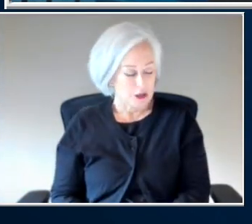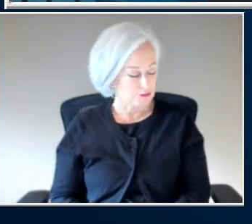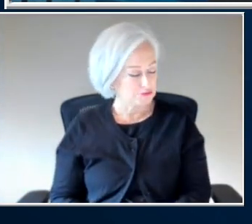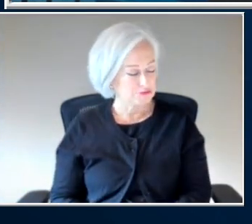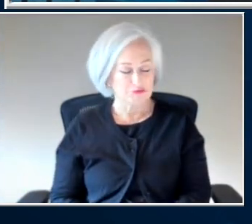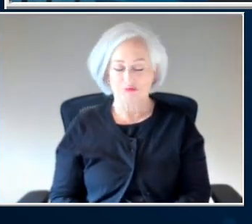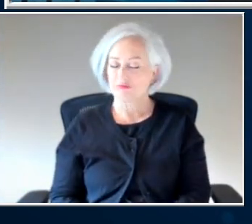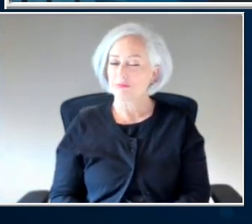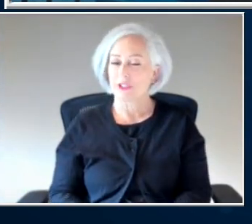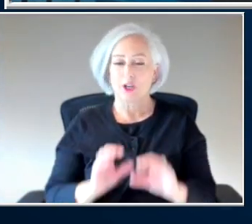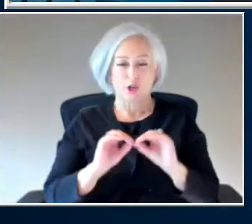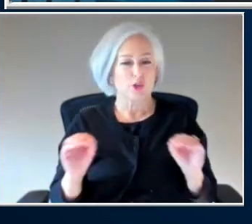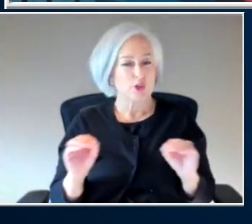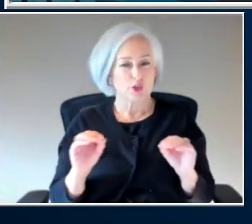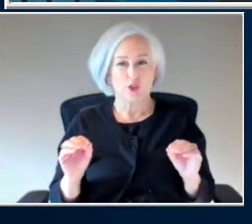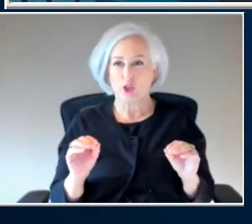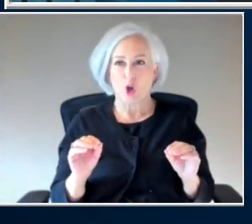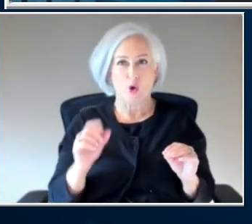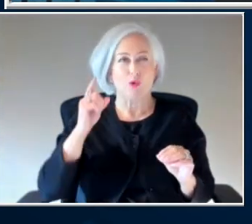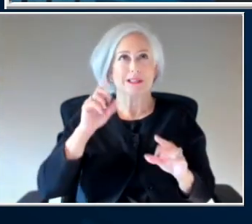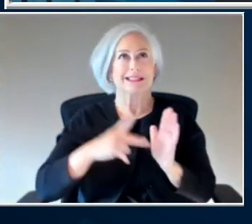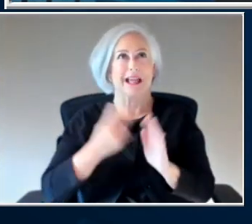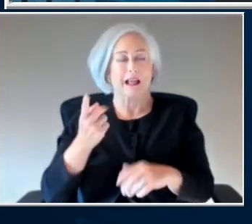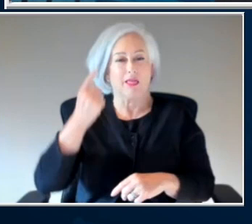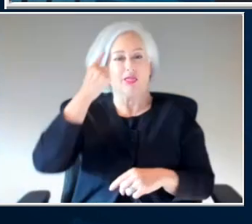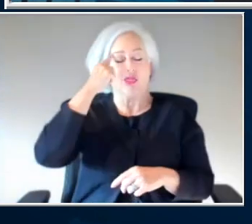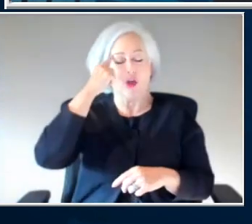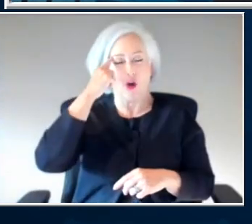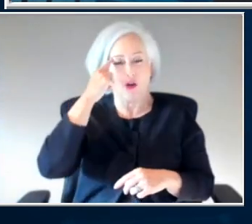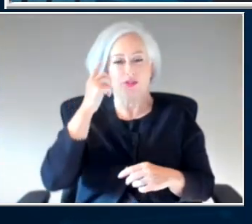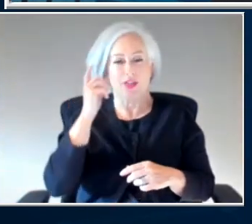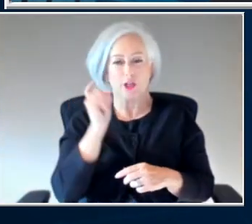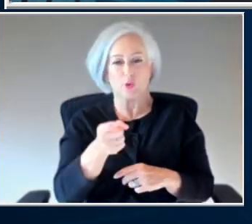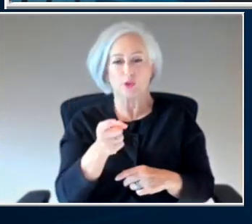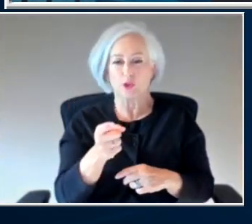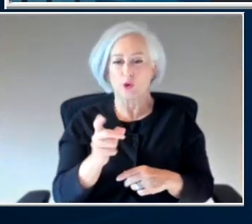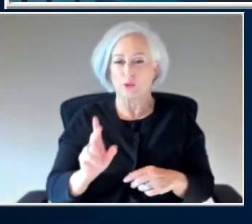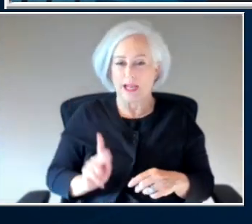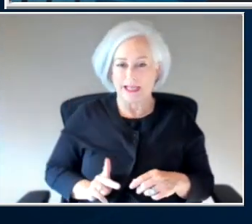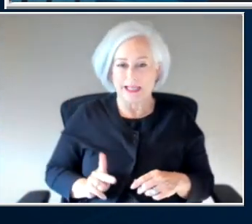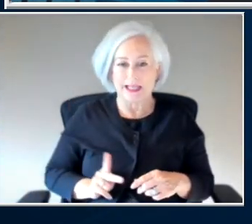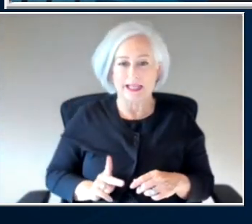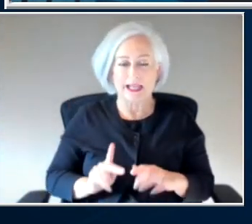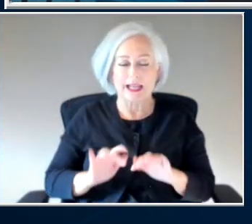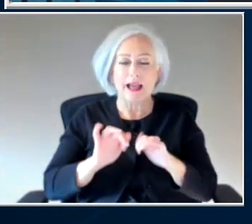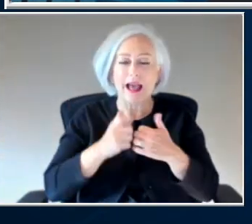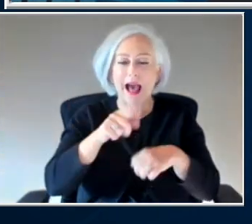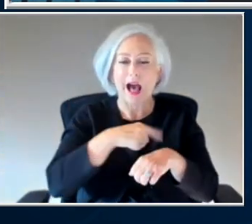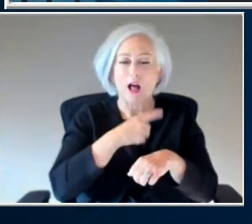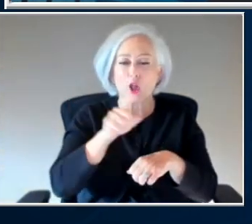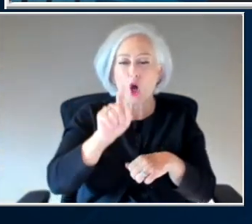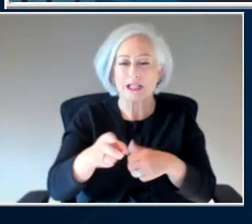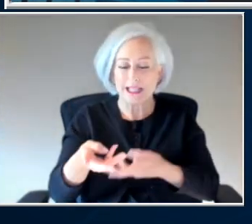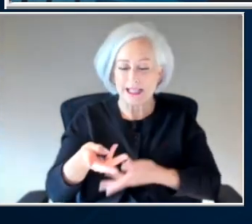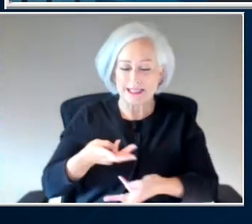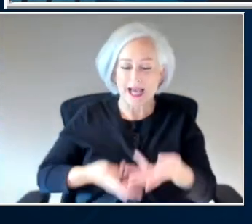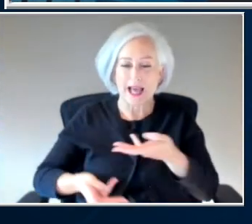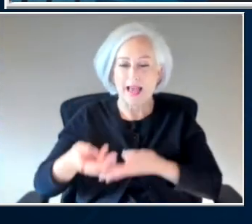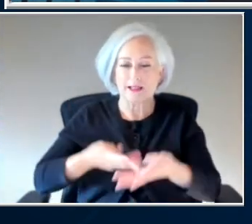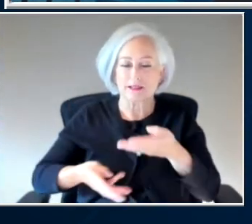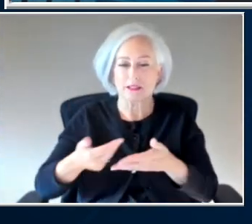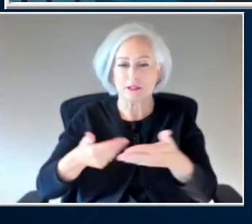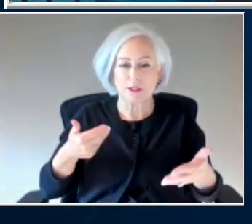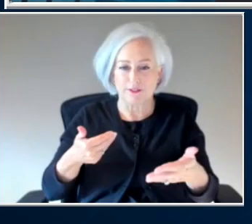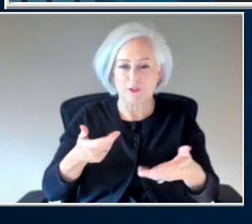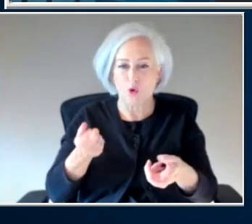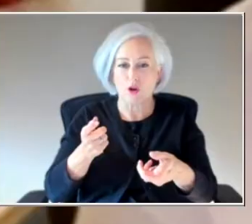your daughter. How long was she on dialysis, though, before she got the transplant and before that date you became aware of that